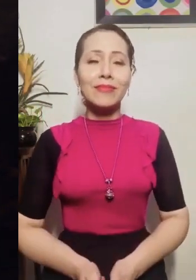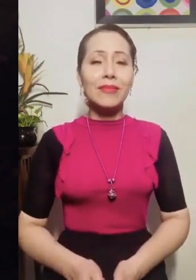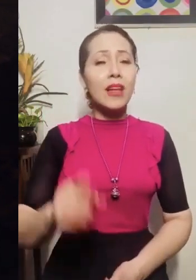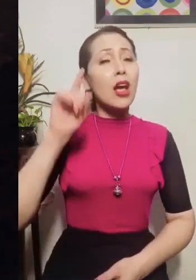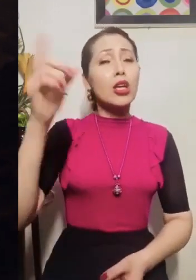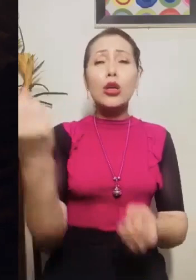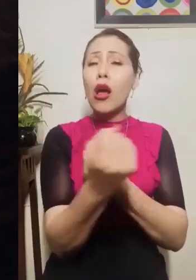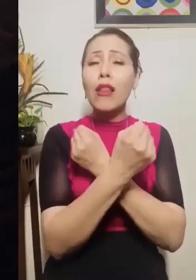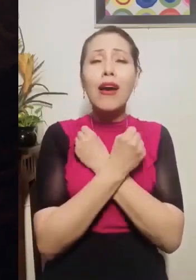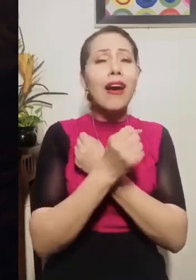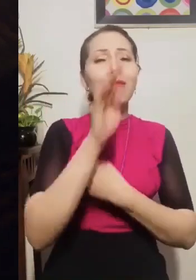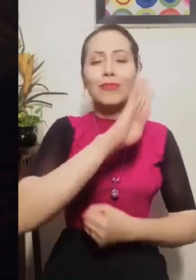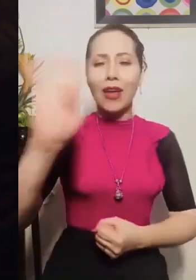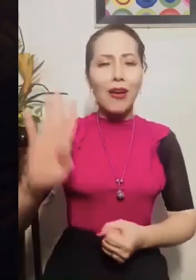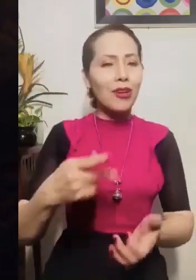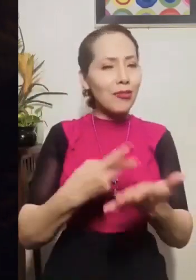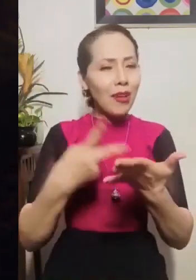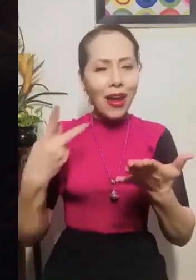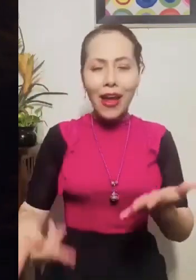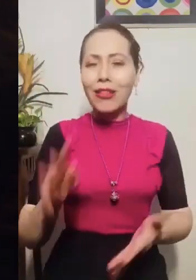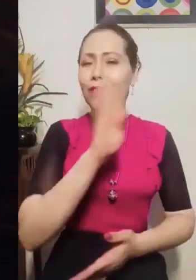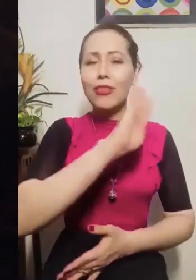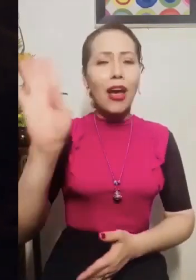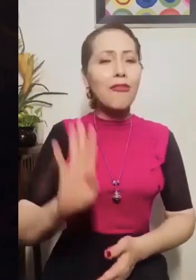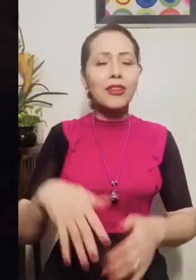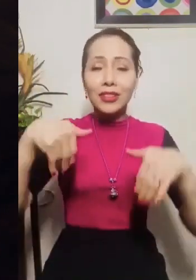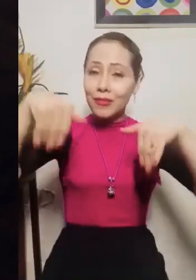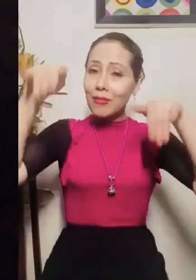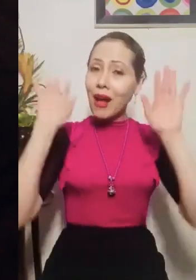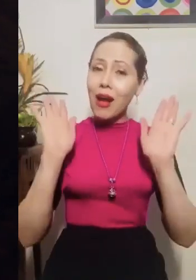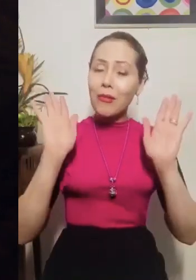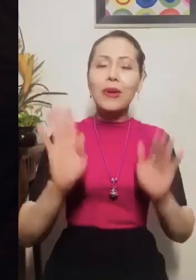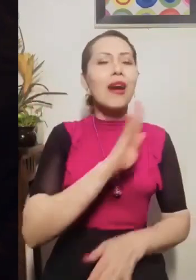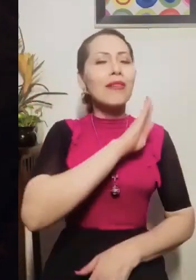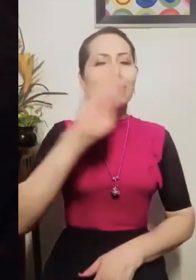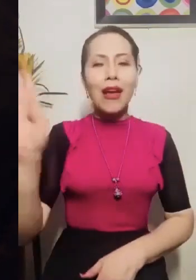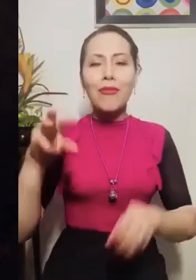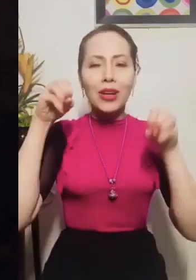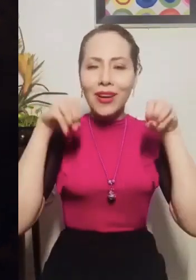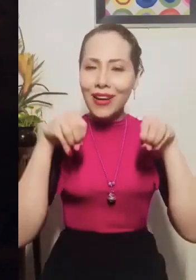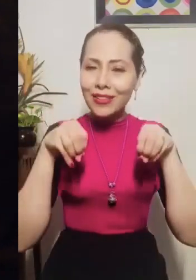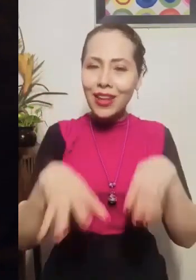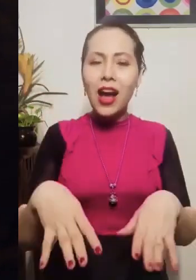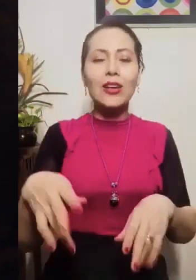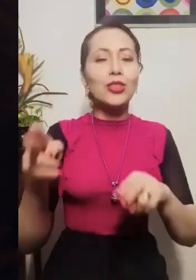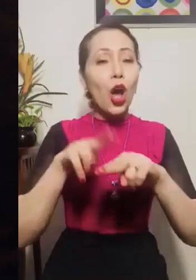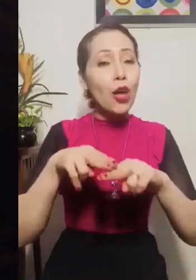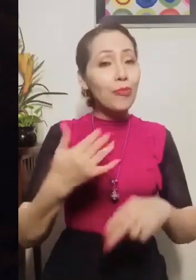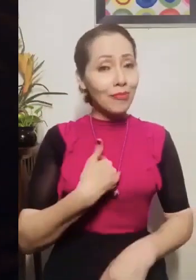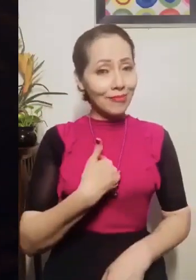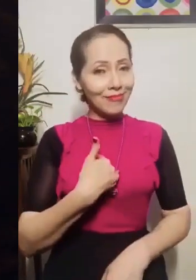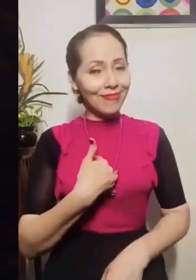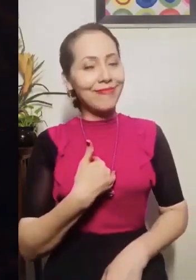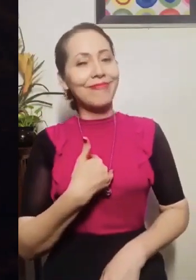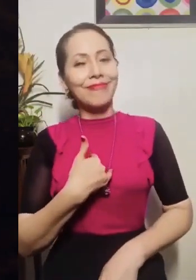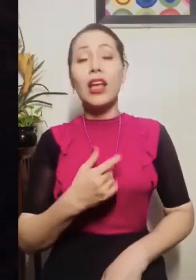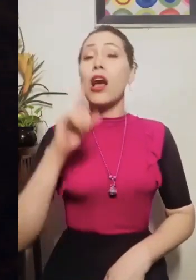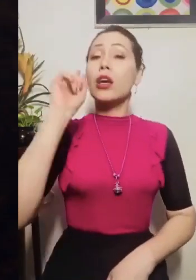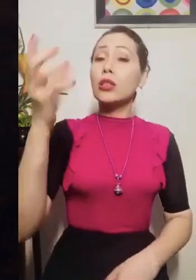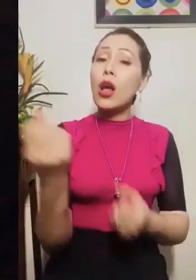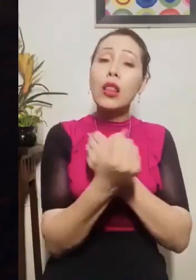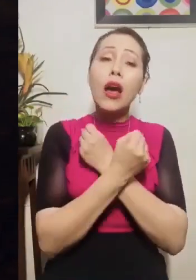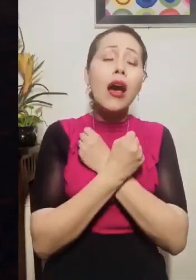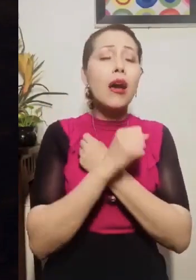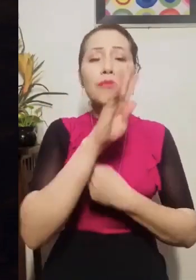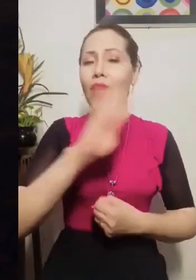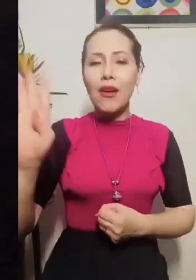remains. He loves and fails, it never gives up, it never runs out of me. He